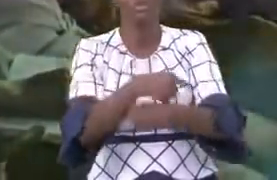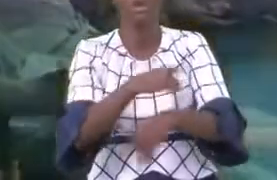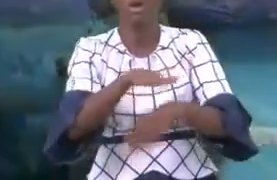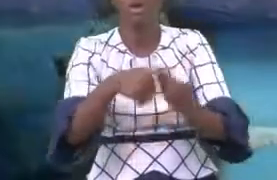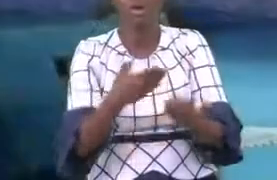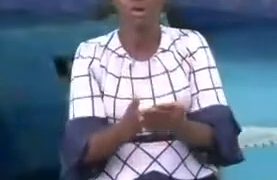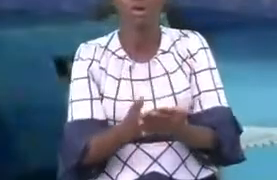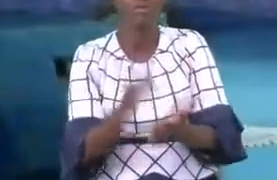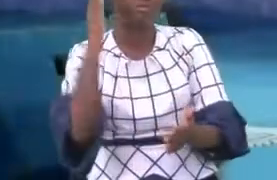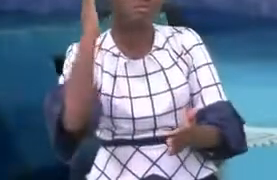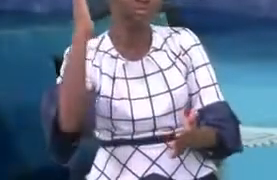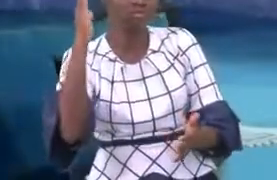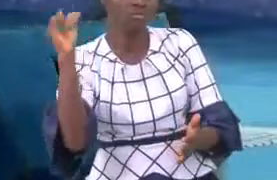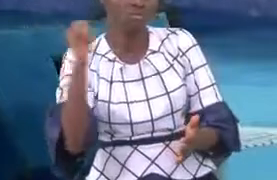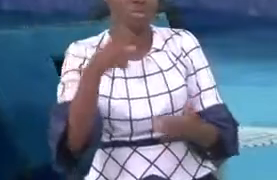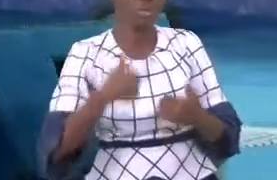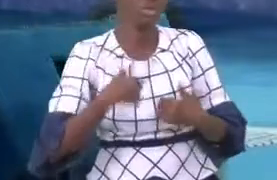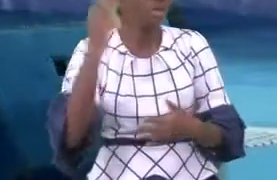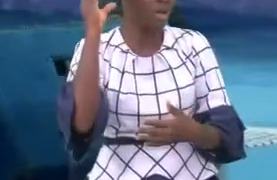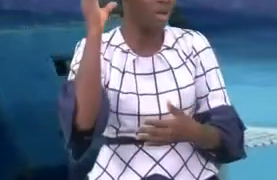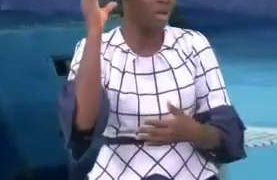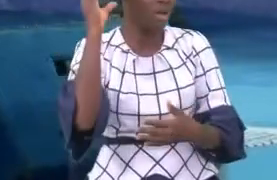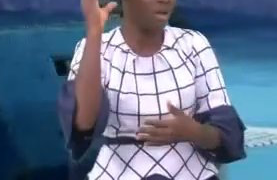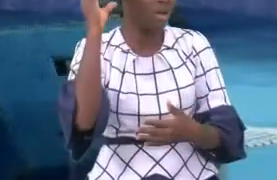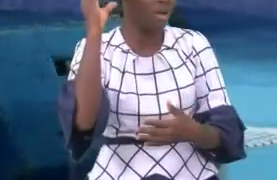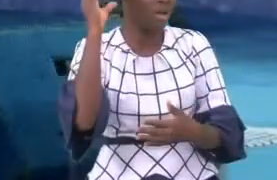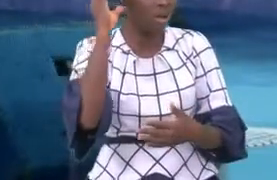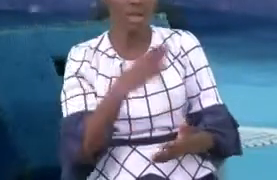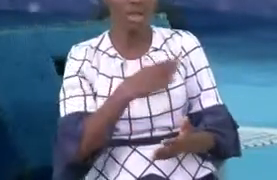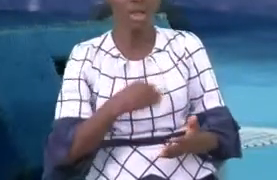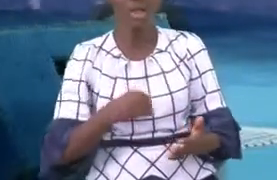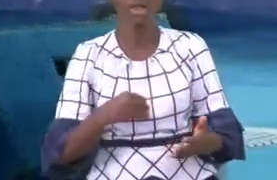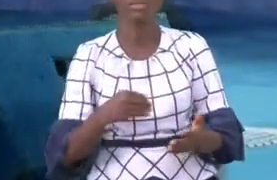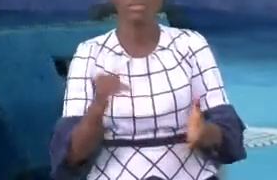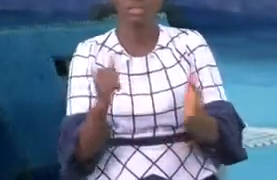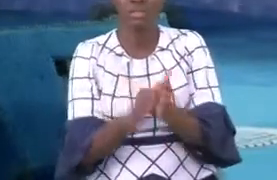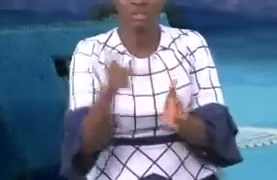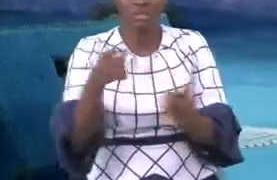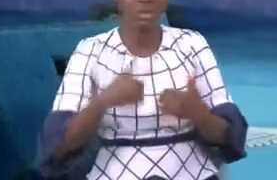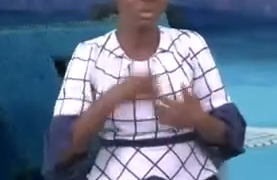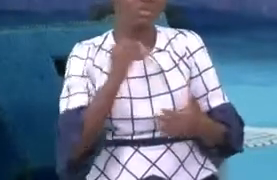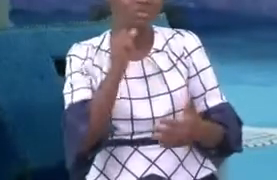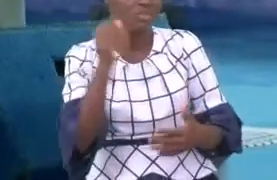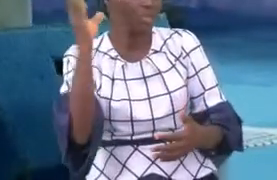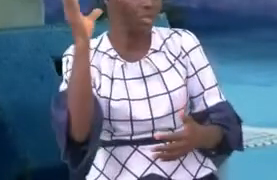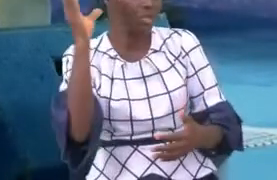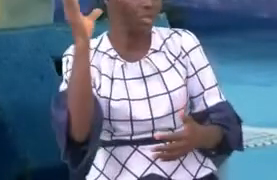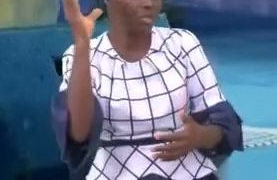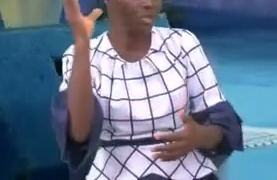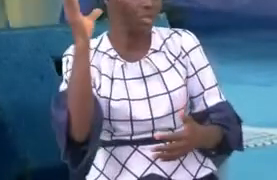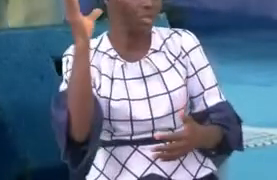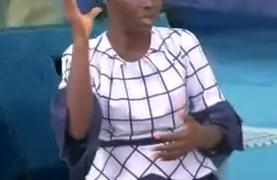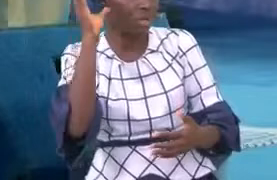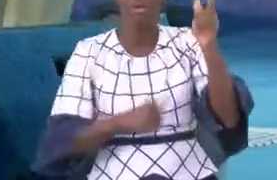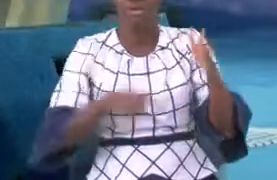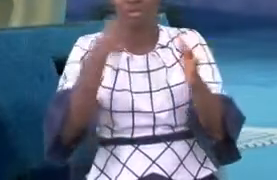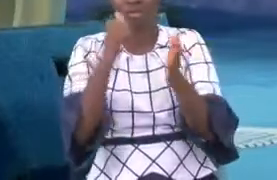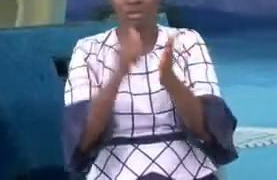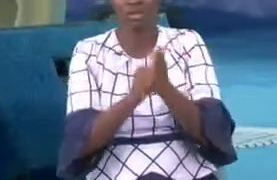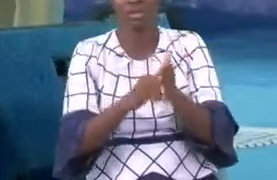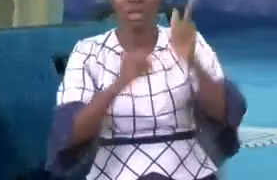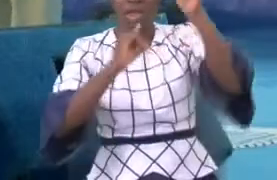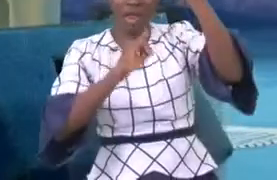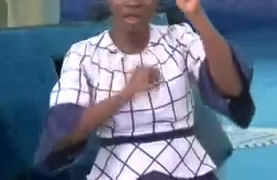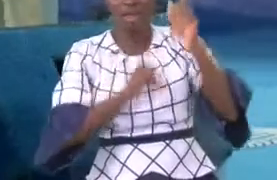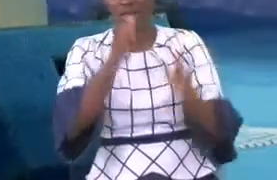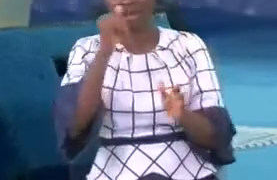heard, the Lord says, I am the one that did that in the past, and the one that is doing that today.